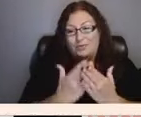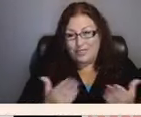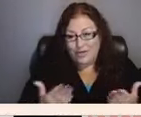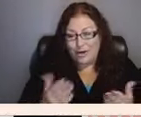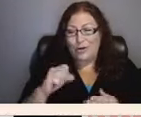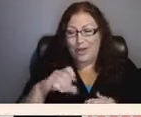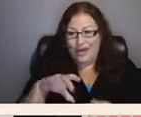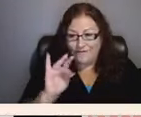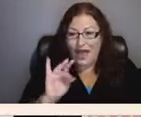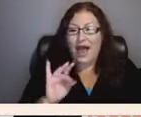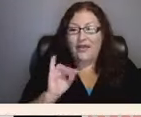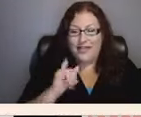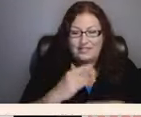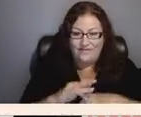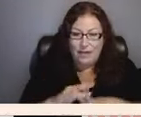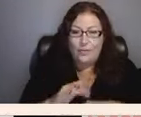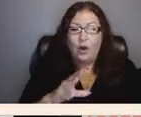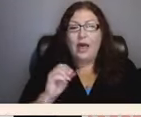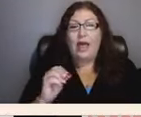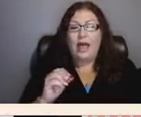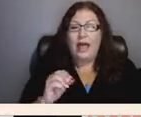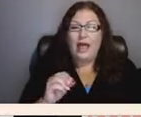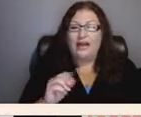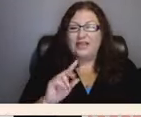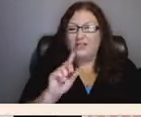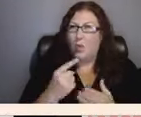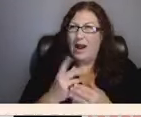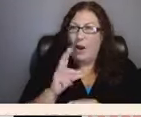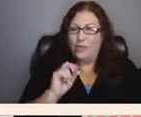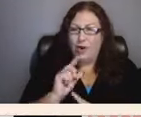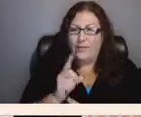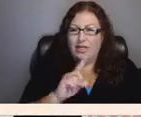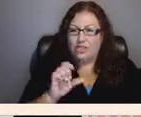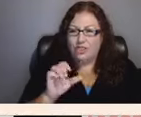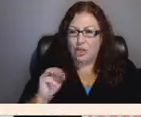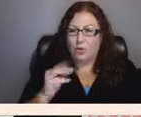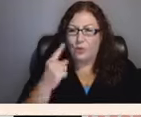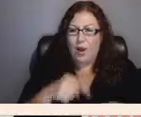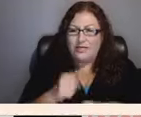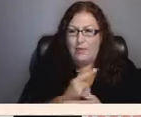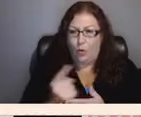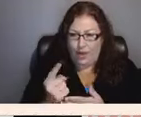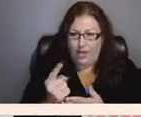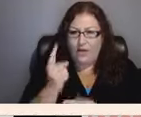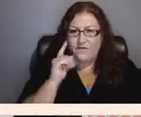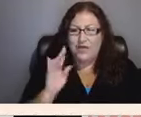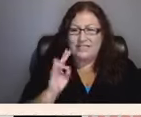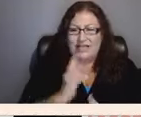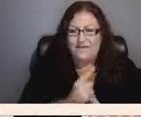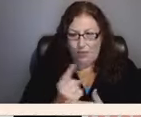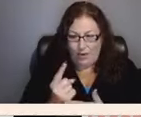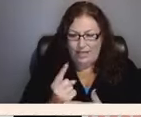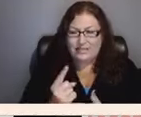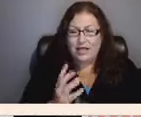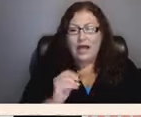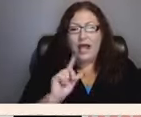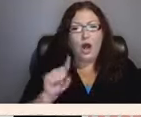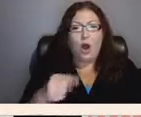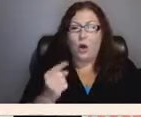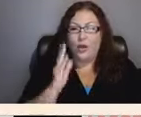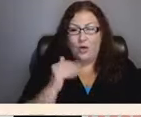are available, and it's an hour and a half Zoom 1 week, one time a week for 7 weeks. And there's only going to be 15 of